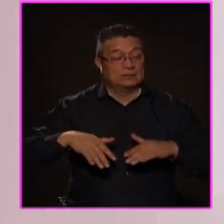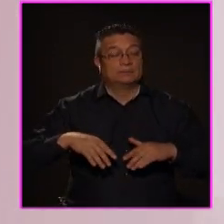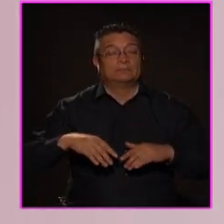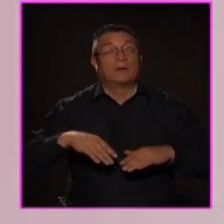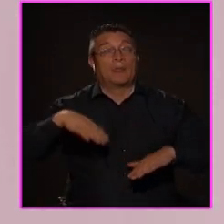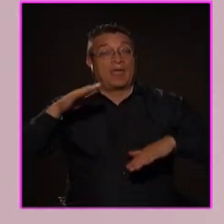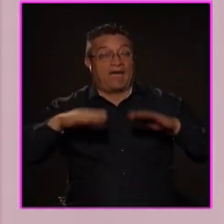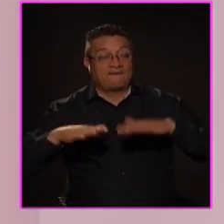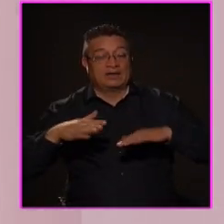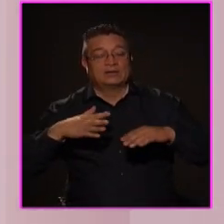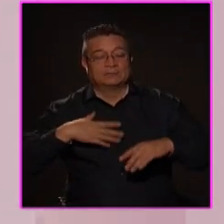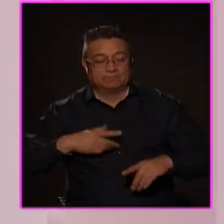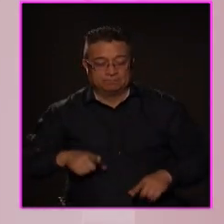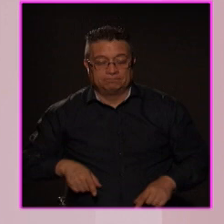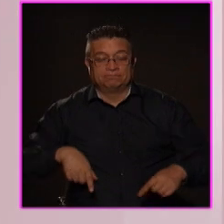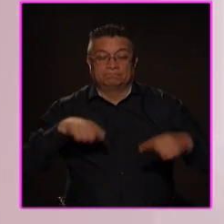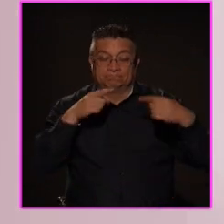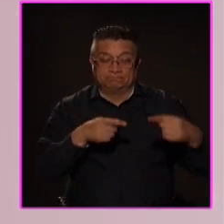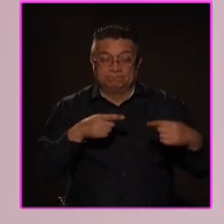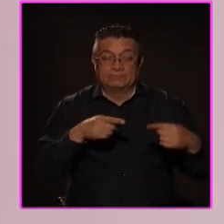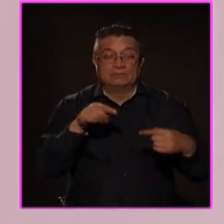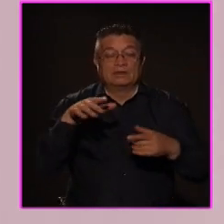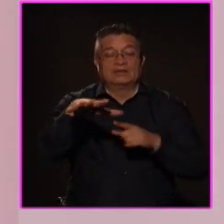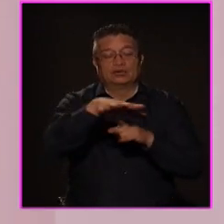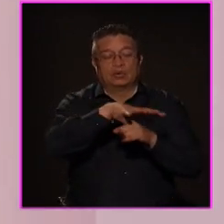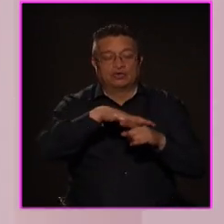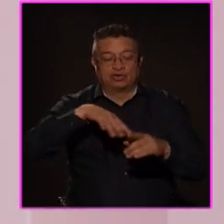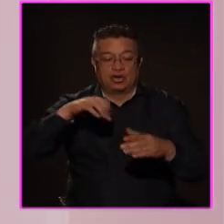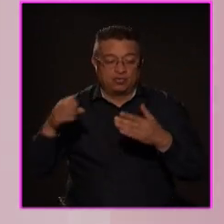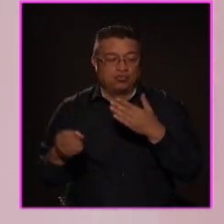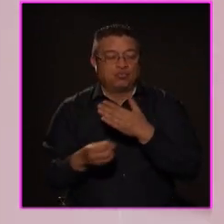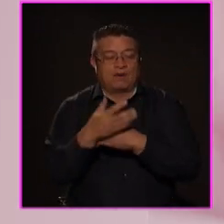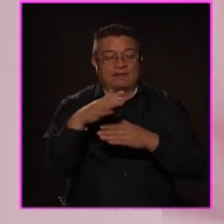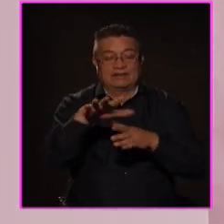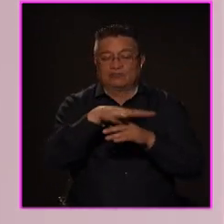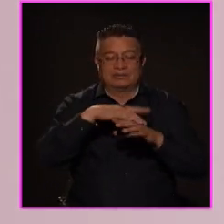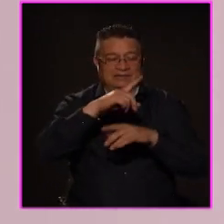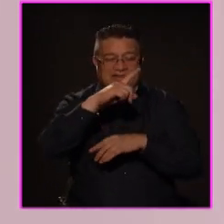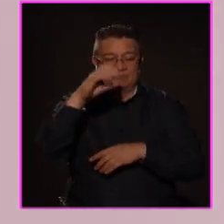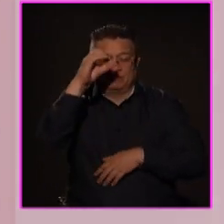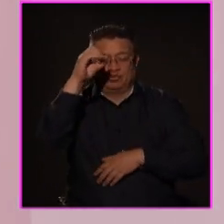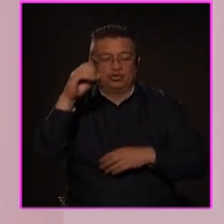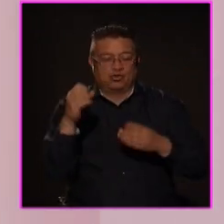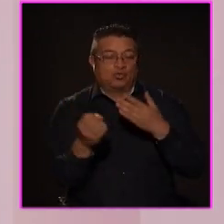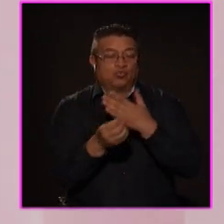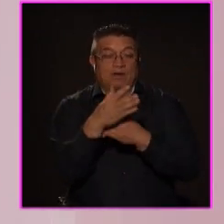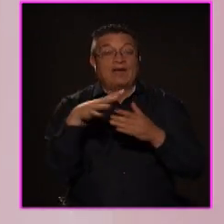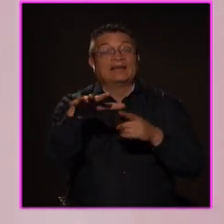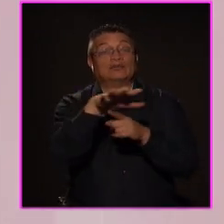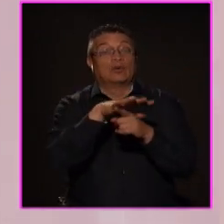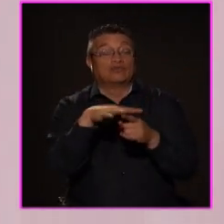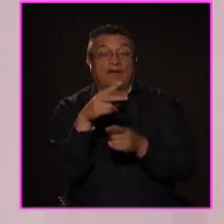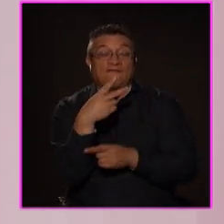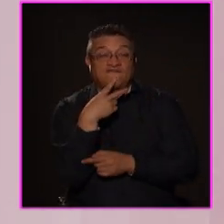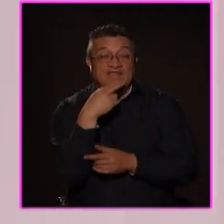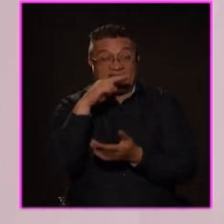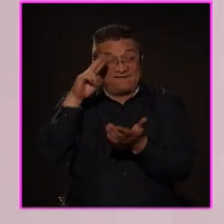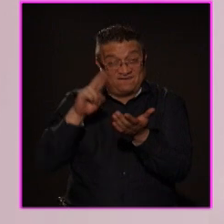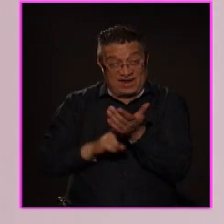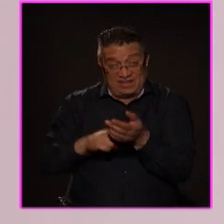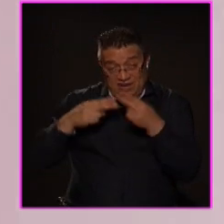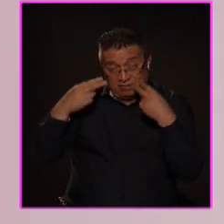novel situations, right? So situations in real life that does not perfectly